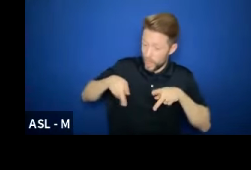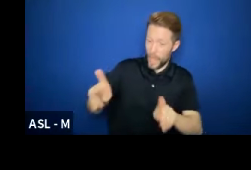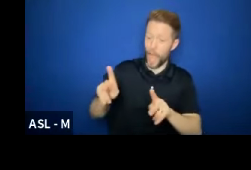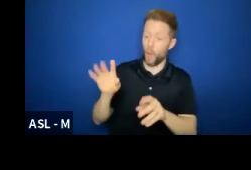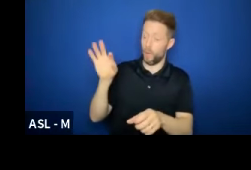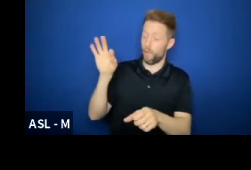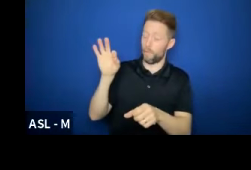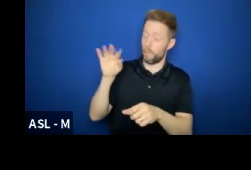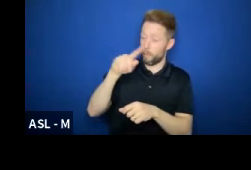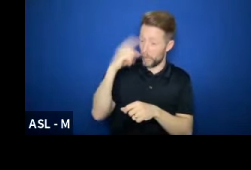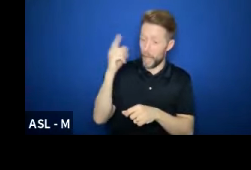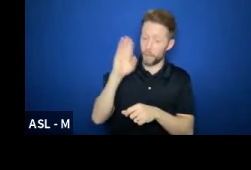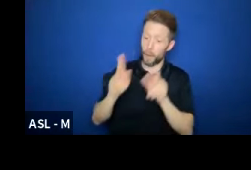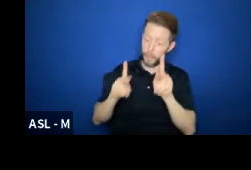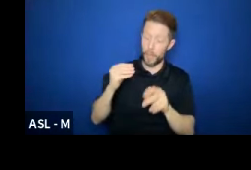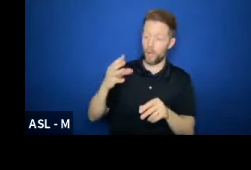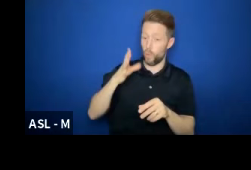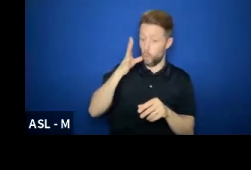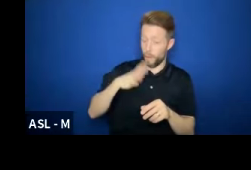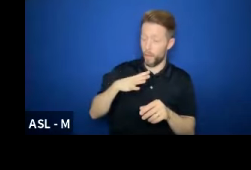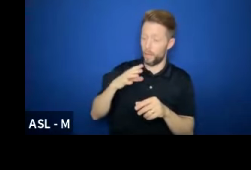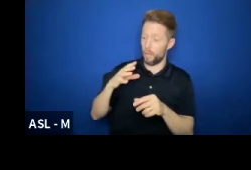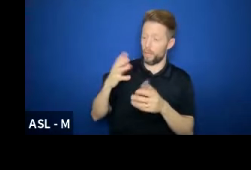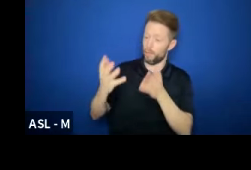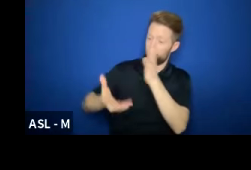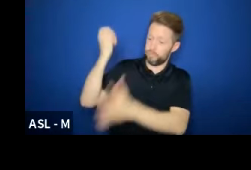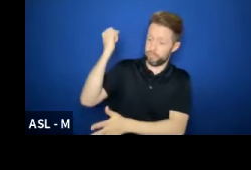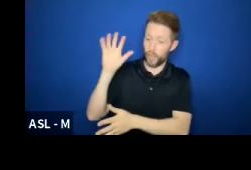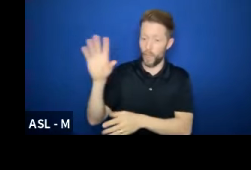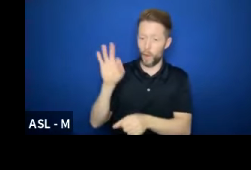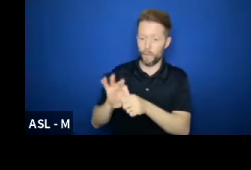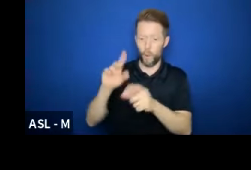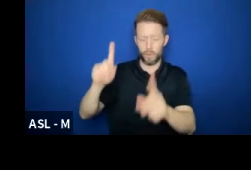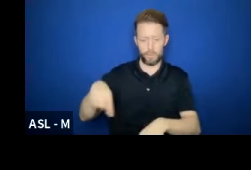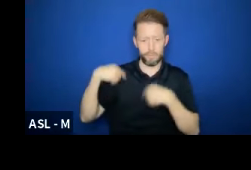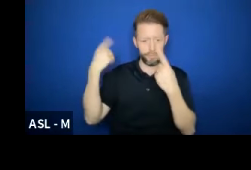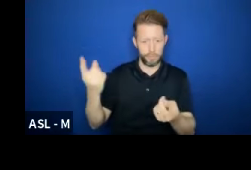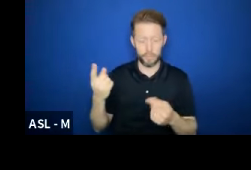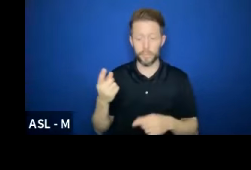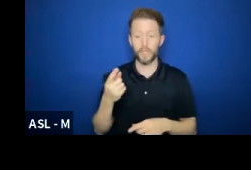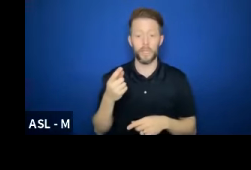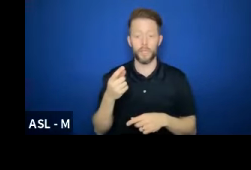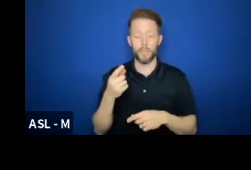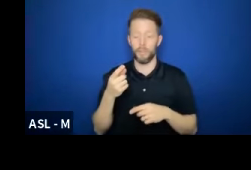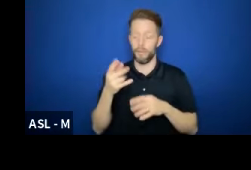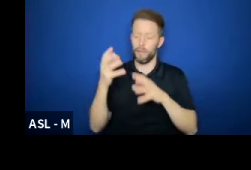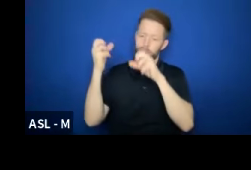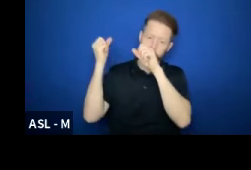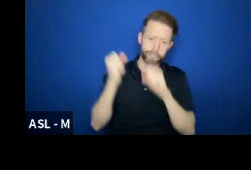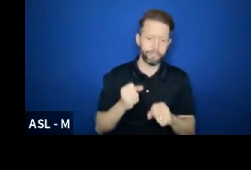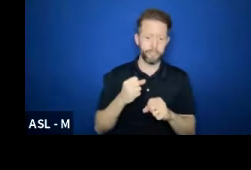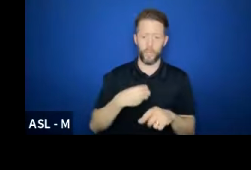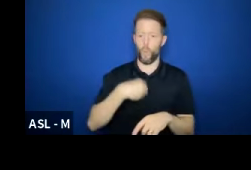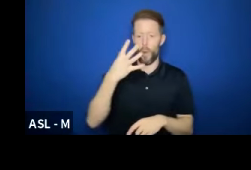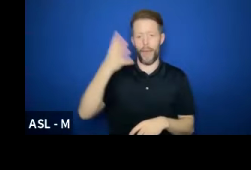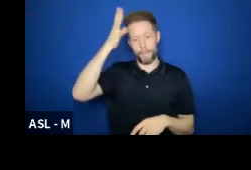people and of women for literally generations. And it's seen that over and over again, and has been an overwhelmingly majority white